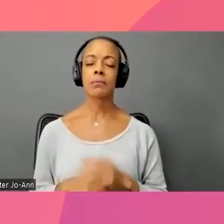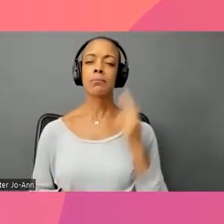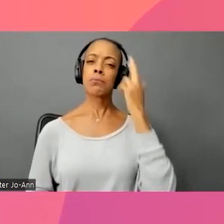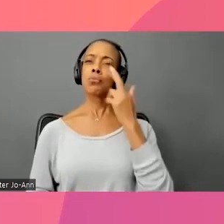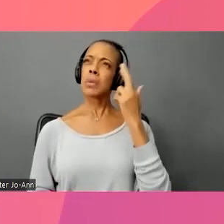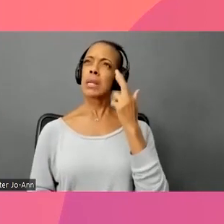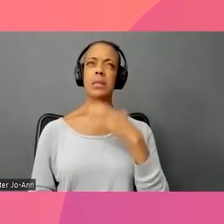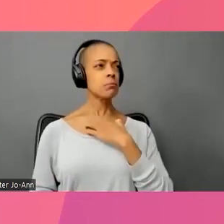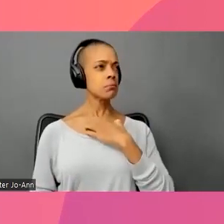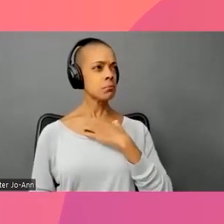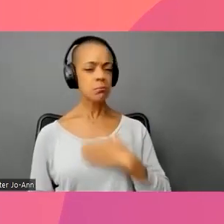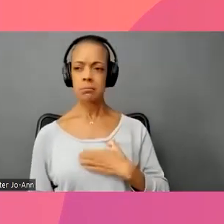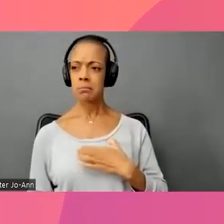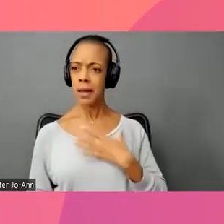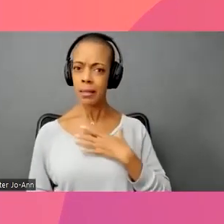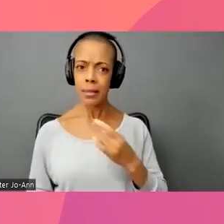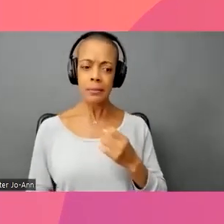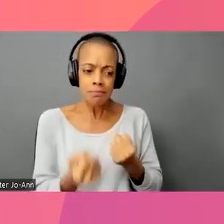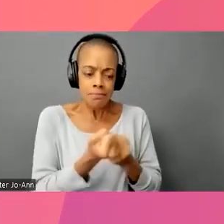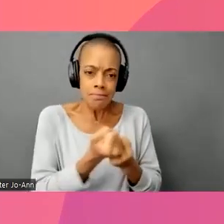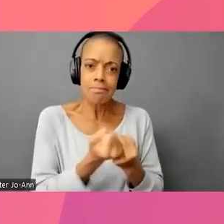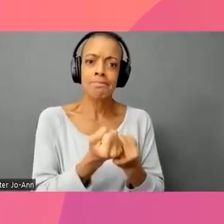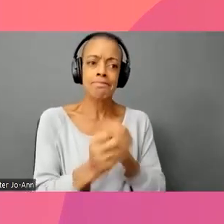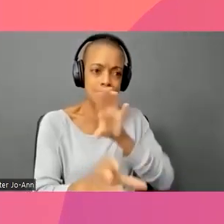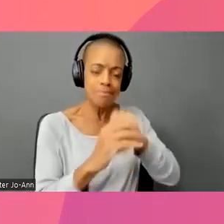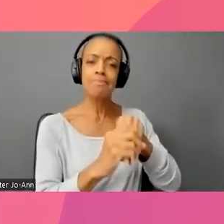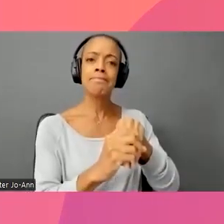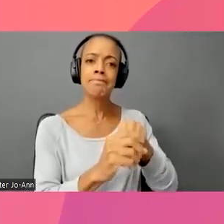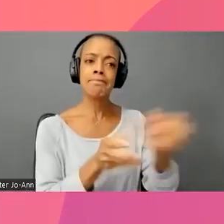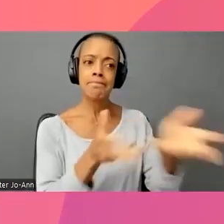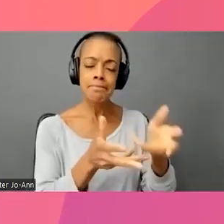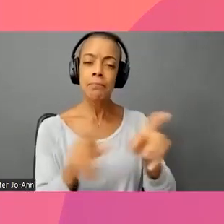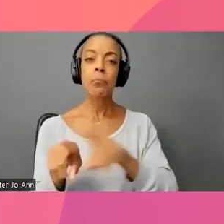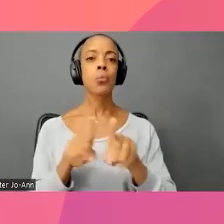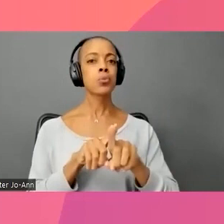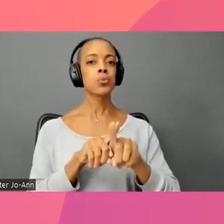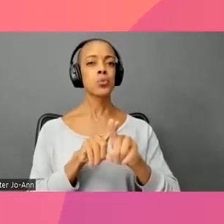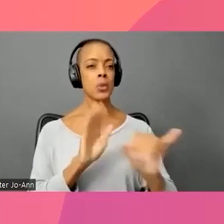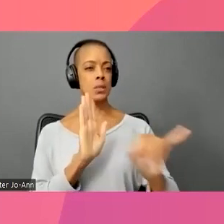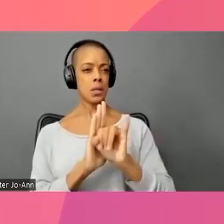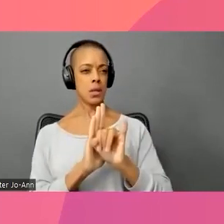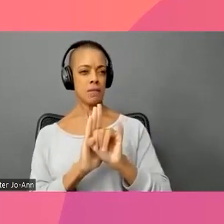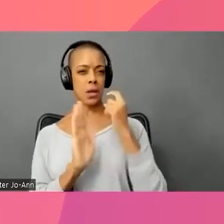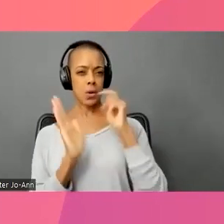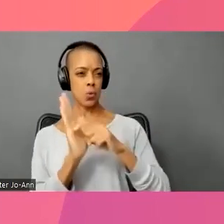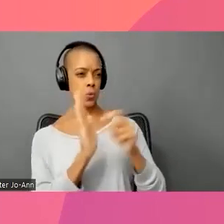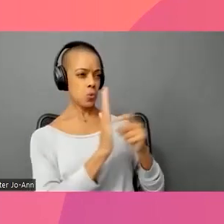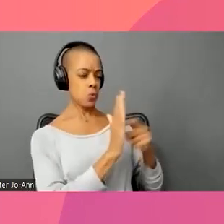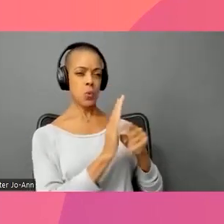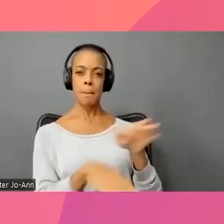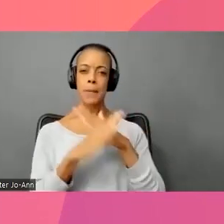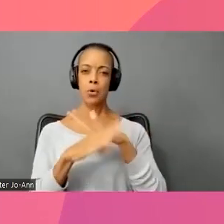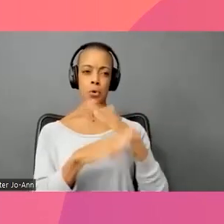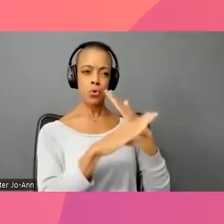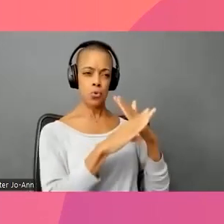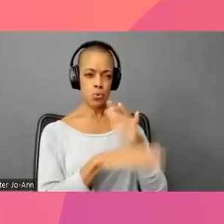supporting and enabling meaningful participation, but also in identifying what the barriers were. But then so